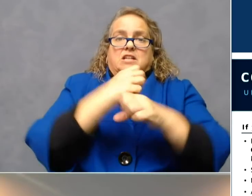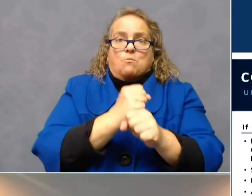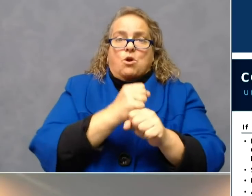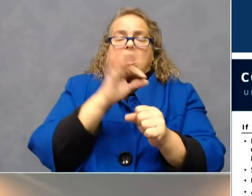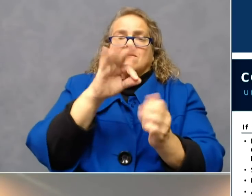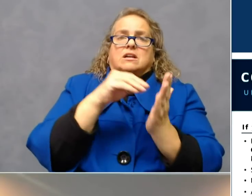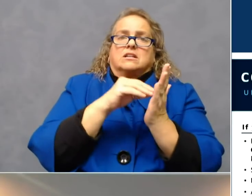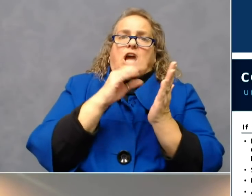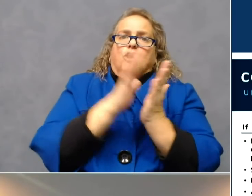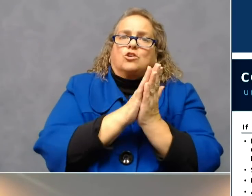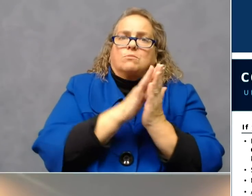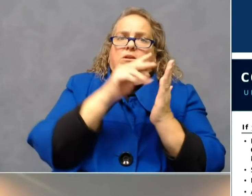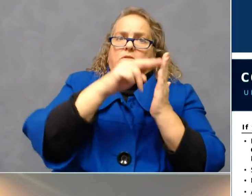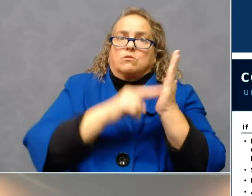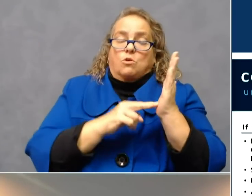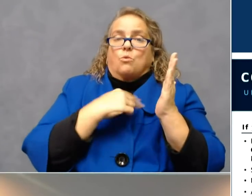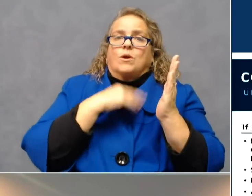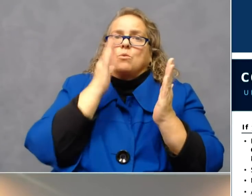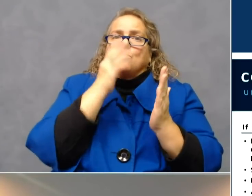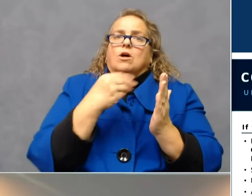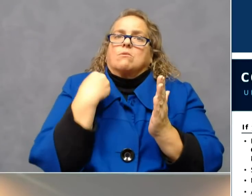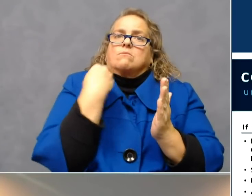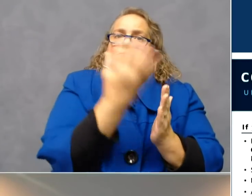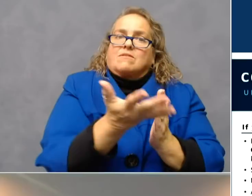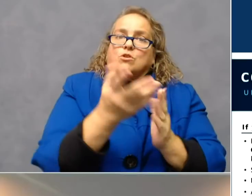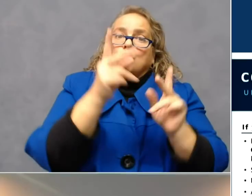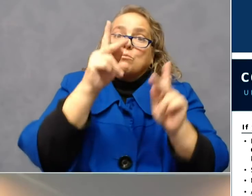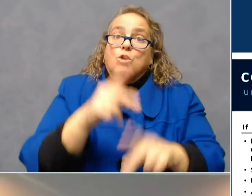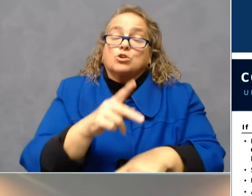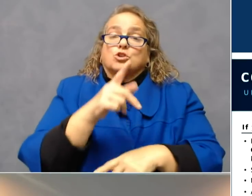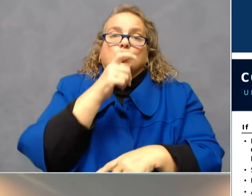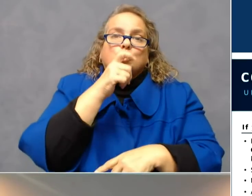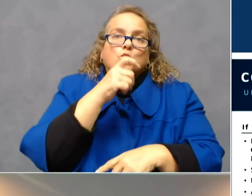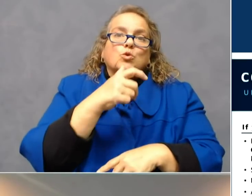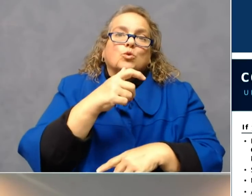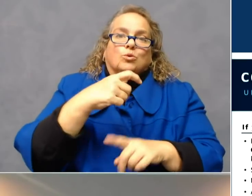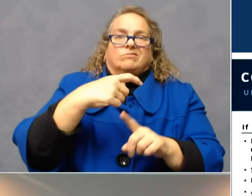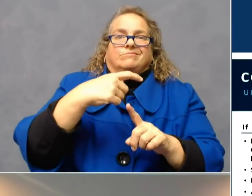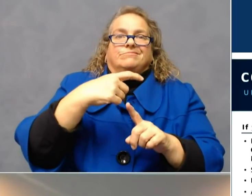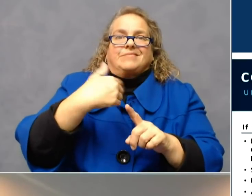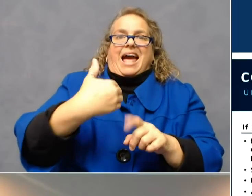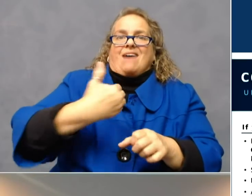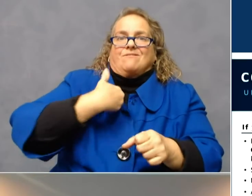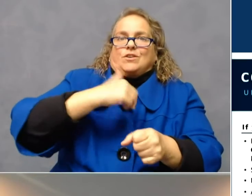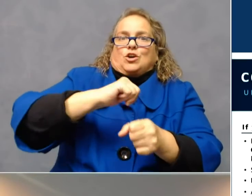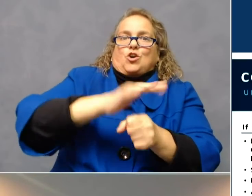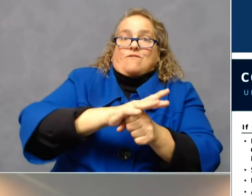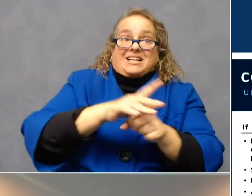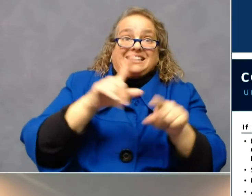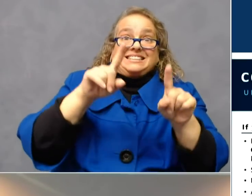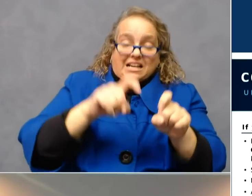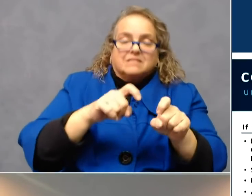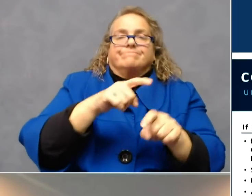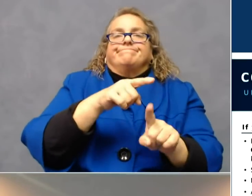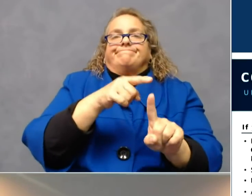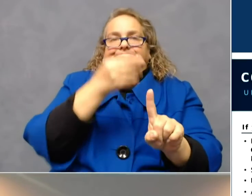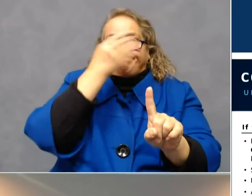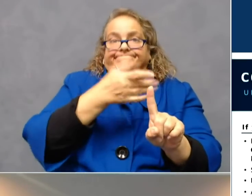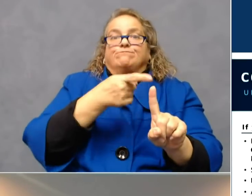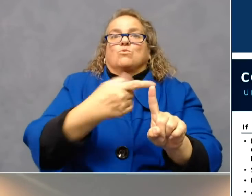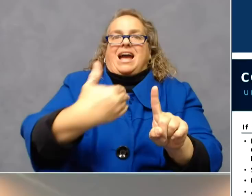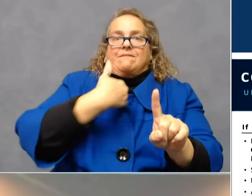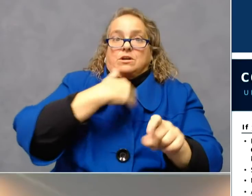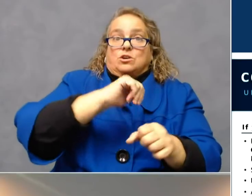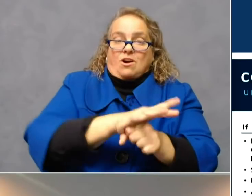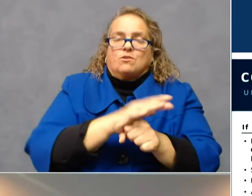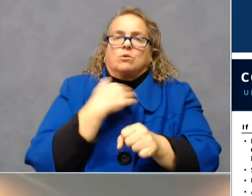to the person who has tested positive. And it essentially summarizes a lot of the